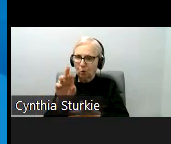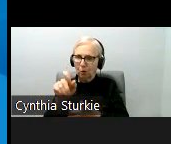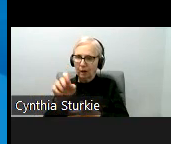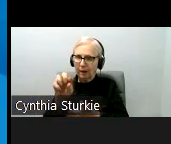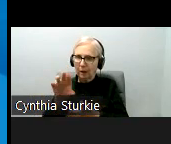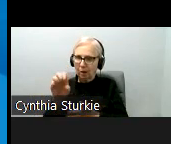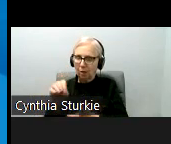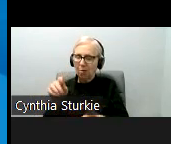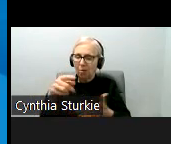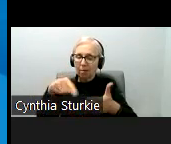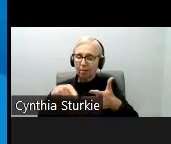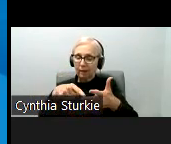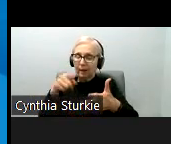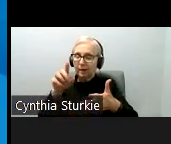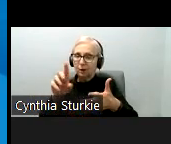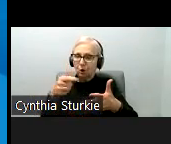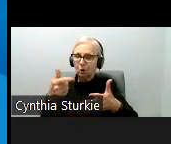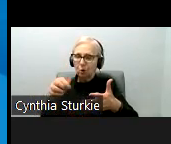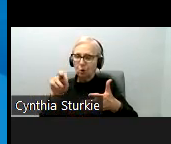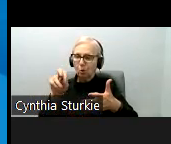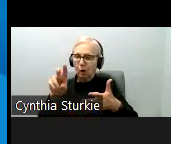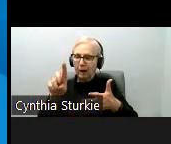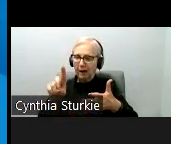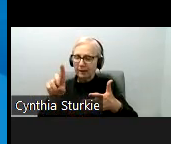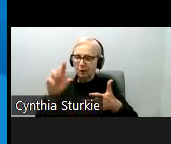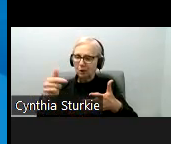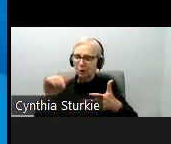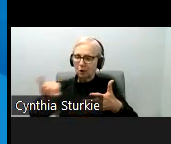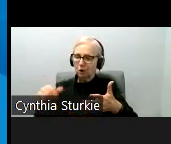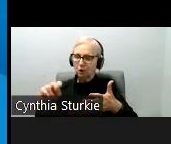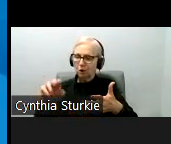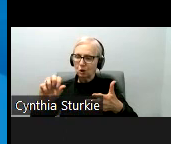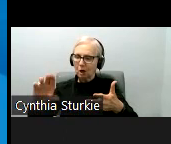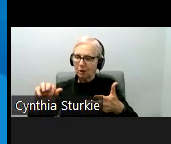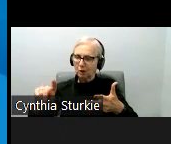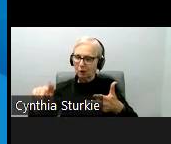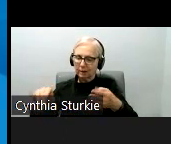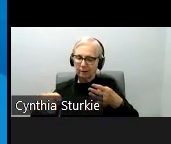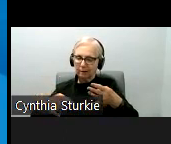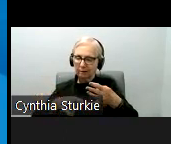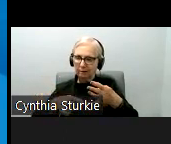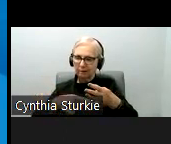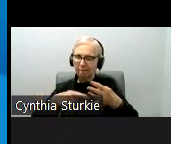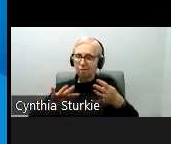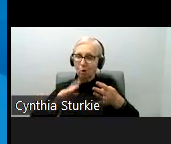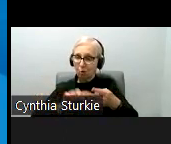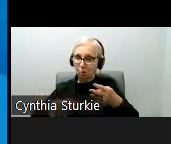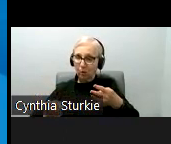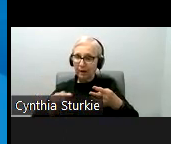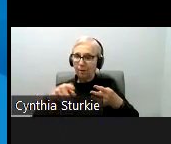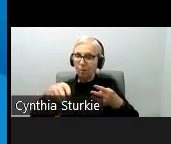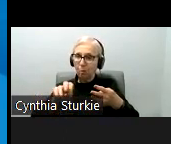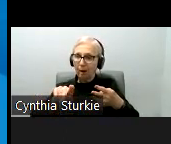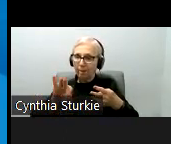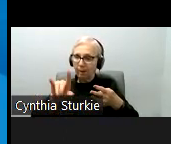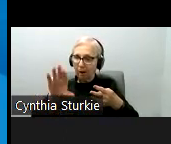is Grand Junction, and then Pueblo. So we've got a few more coming up. We also have our town halls to